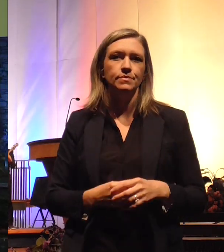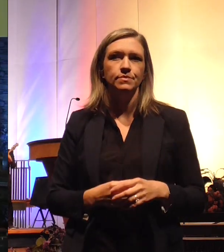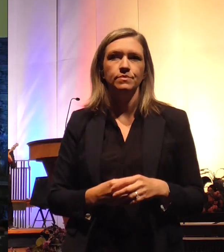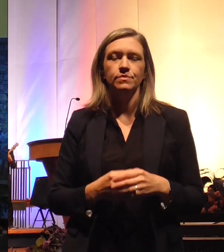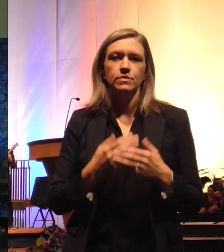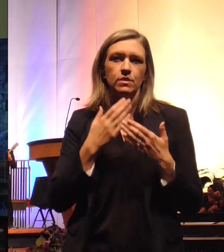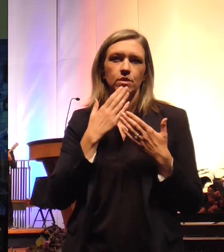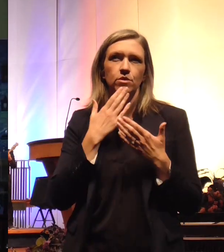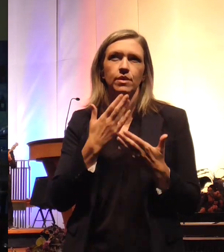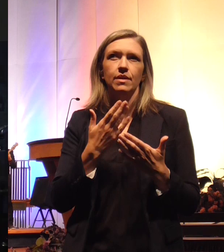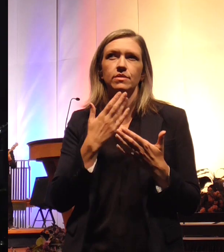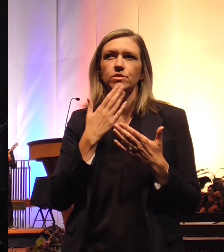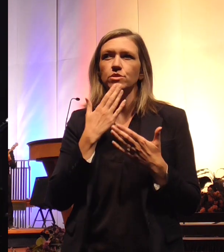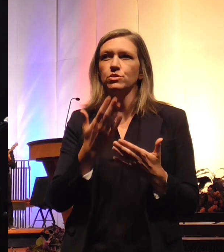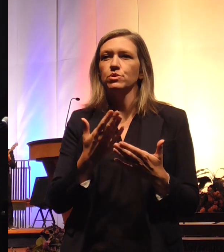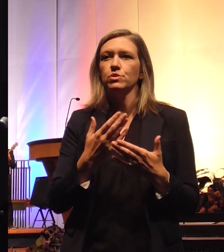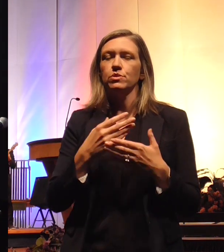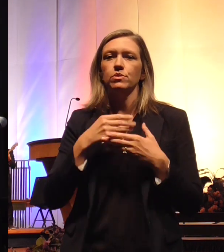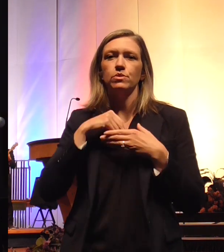gratitude